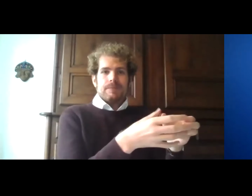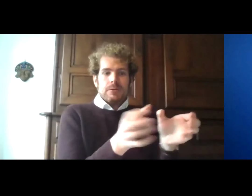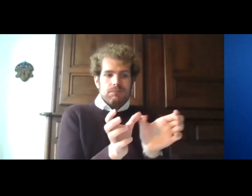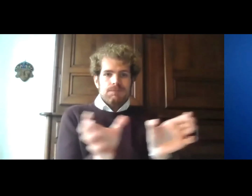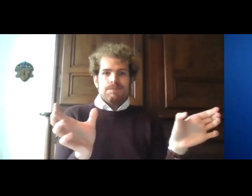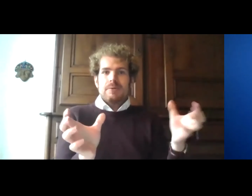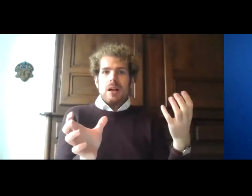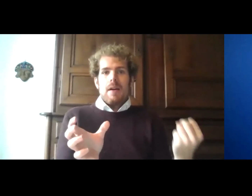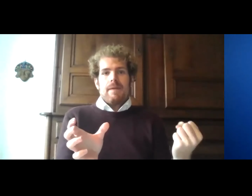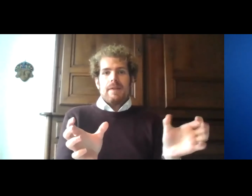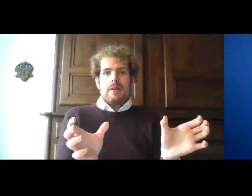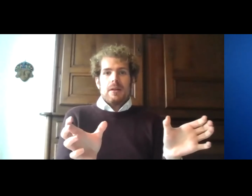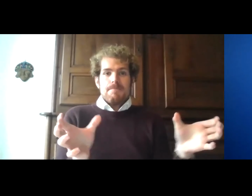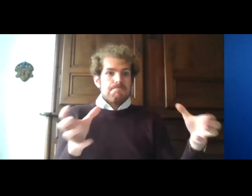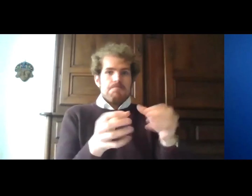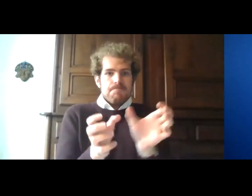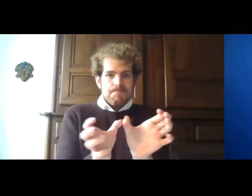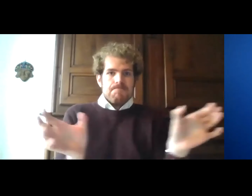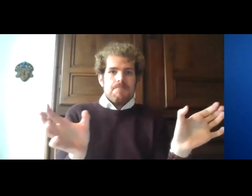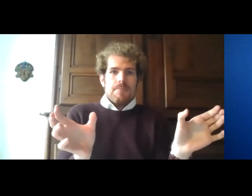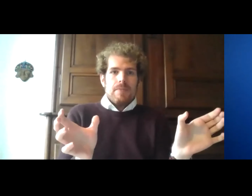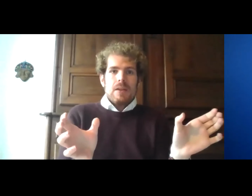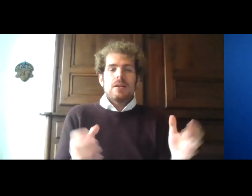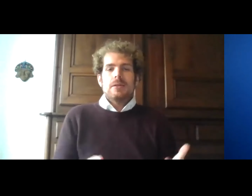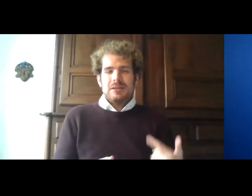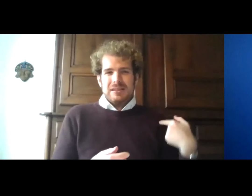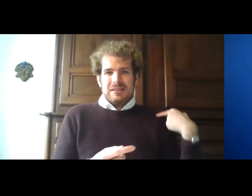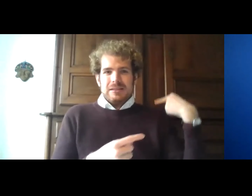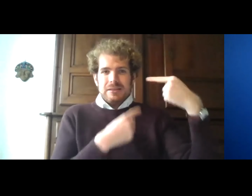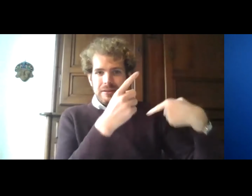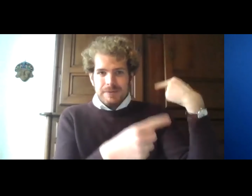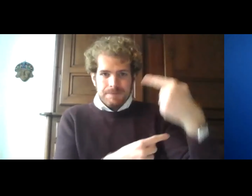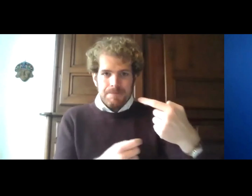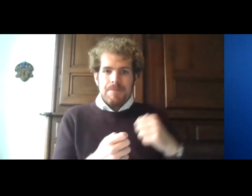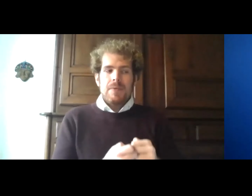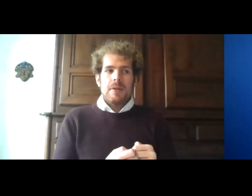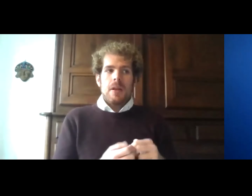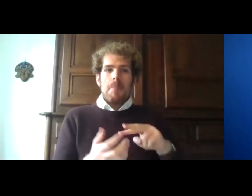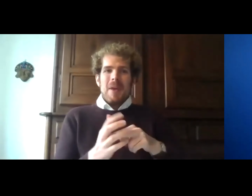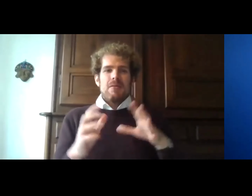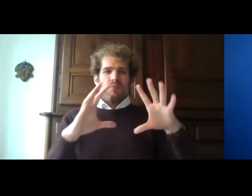And they've been marginalized from society and lived very separate lives because of this tradition.